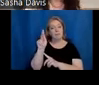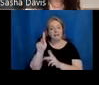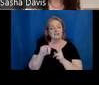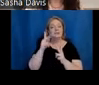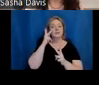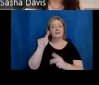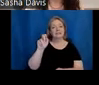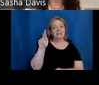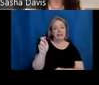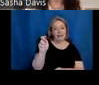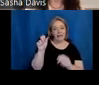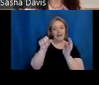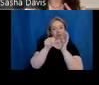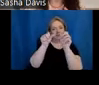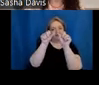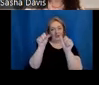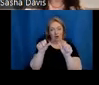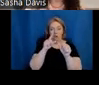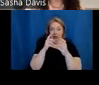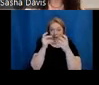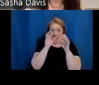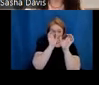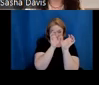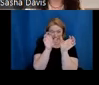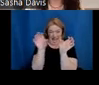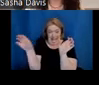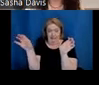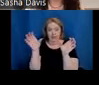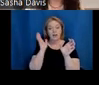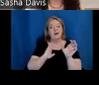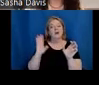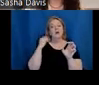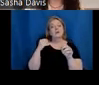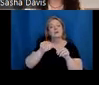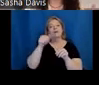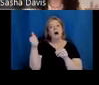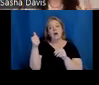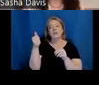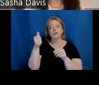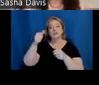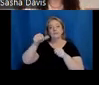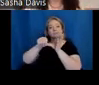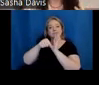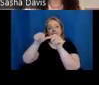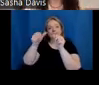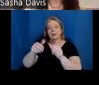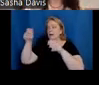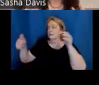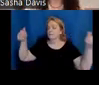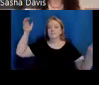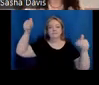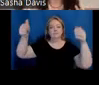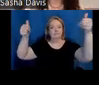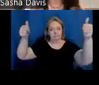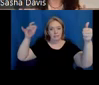The installation is quite dense. Originally, there were more pieces that were out on other surfaces. So this has become a